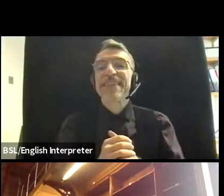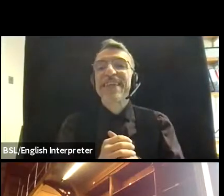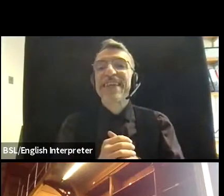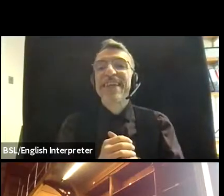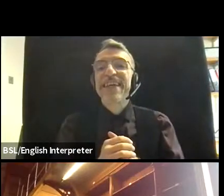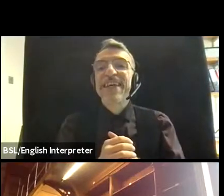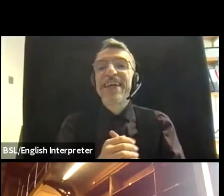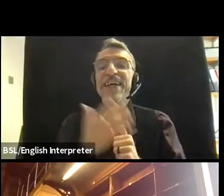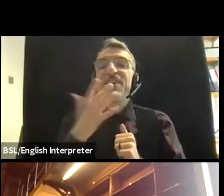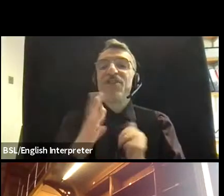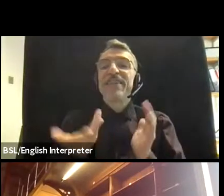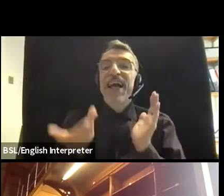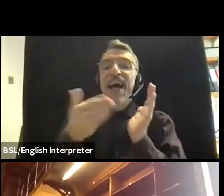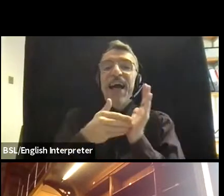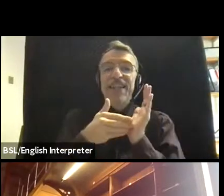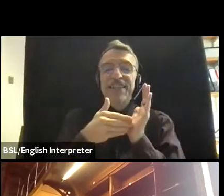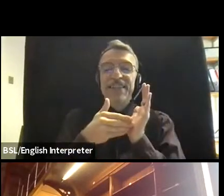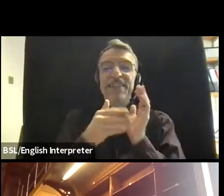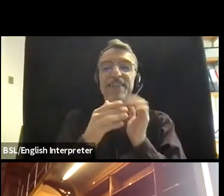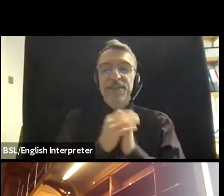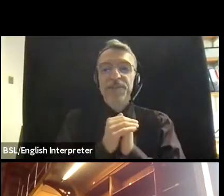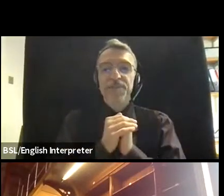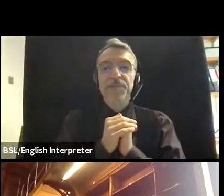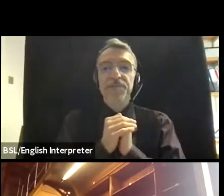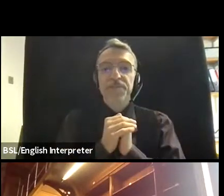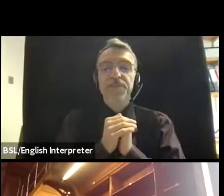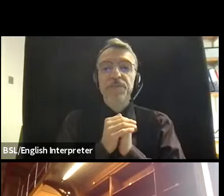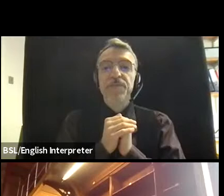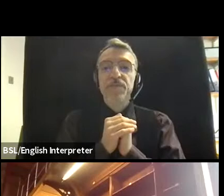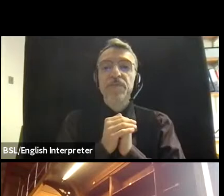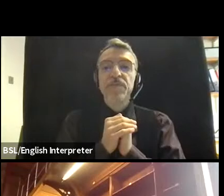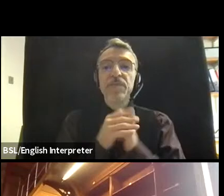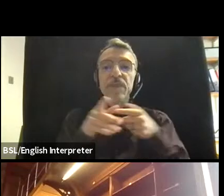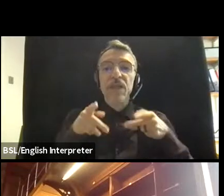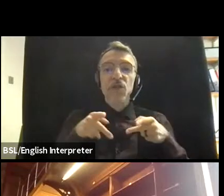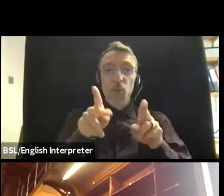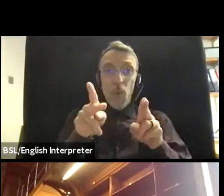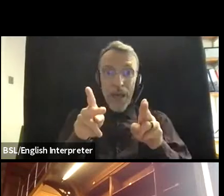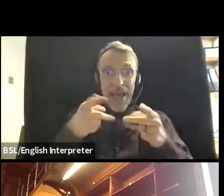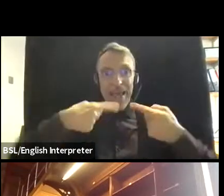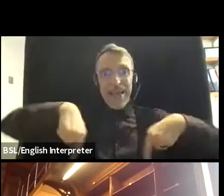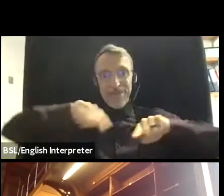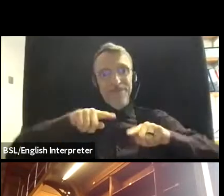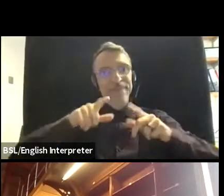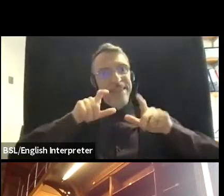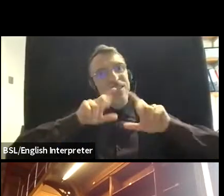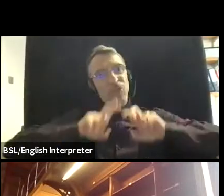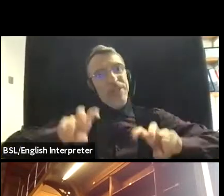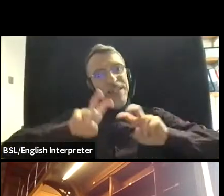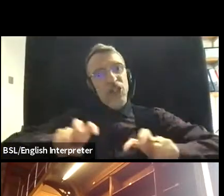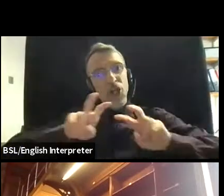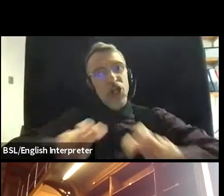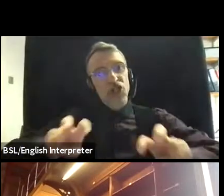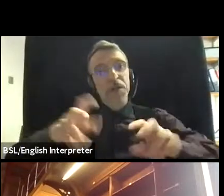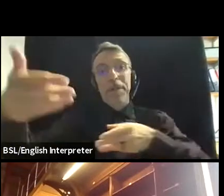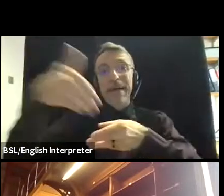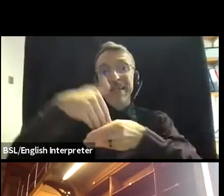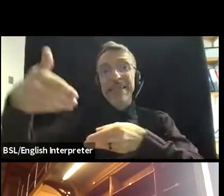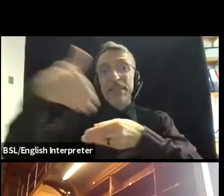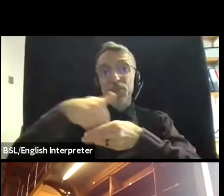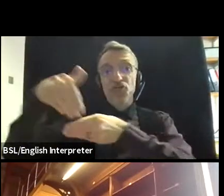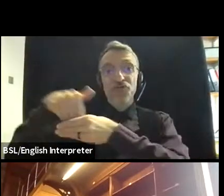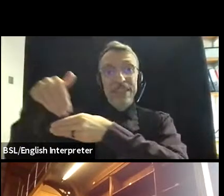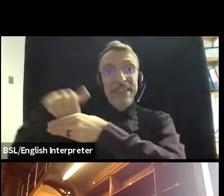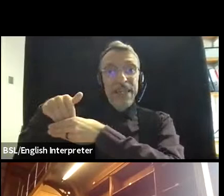I just wanted to add to that, like, in terms of the way in which you do research, participatory methods, which were used for this and